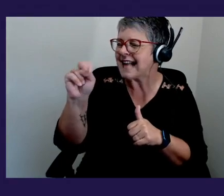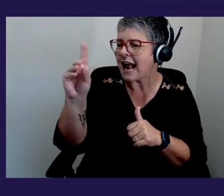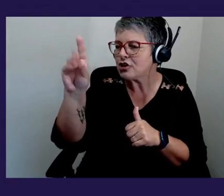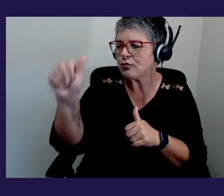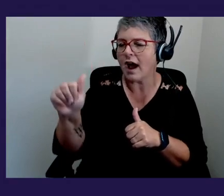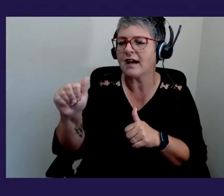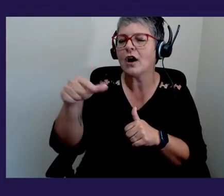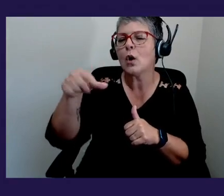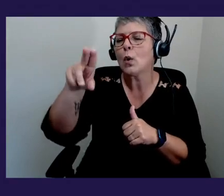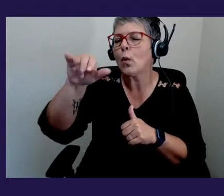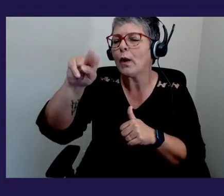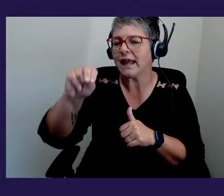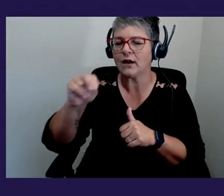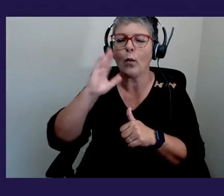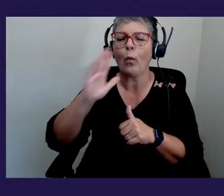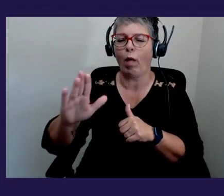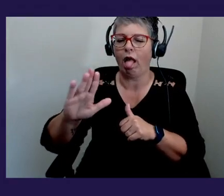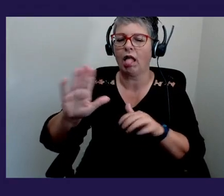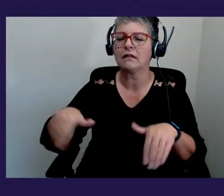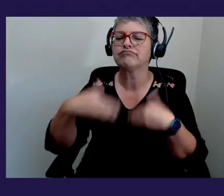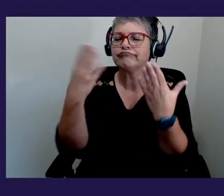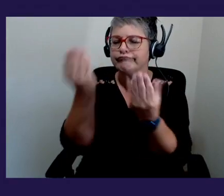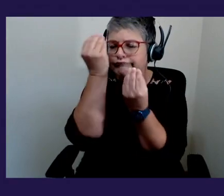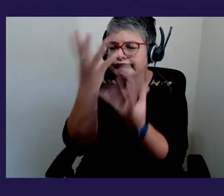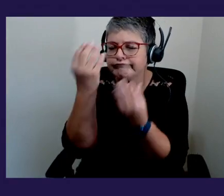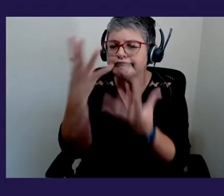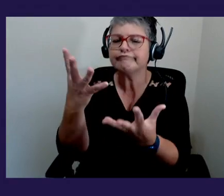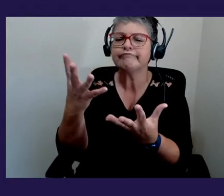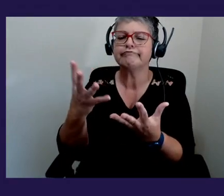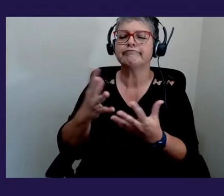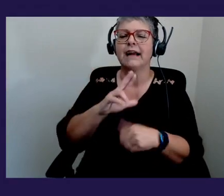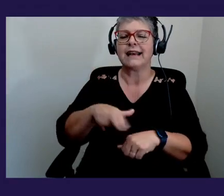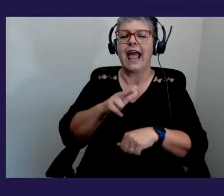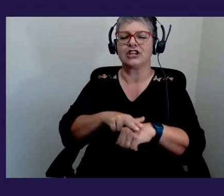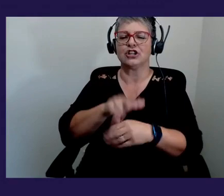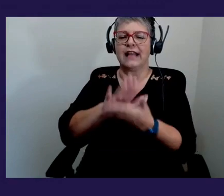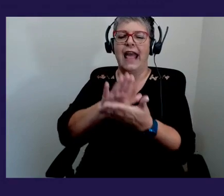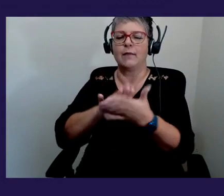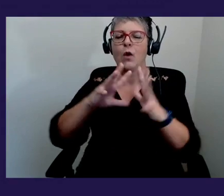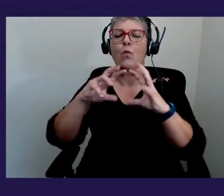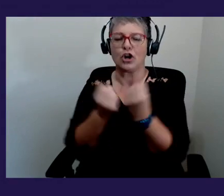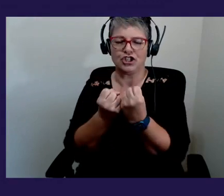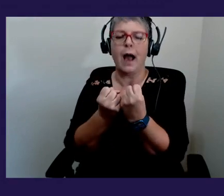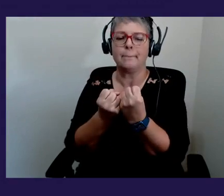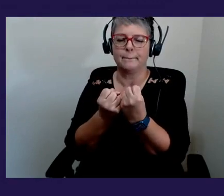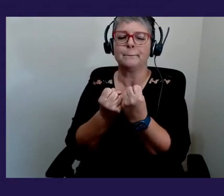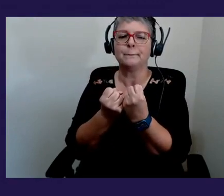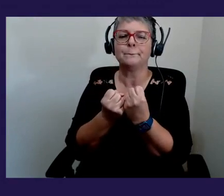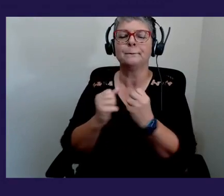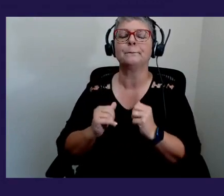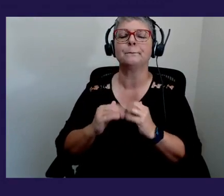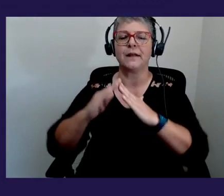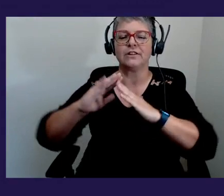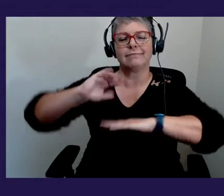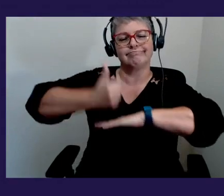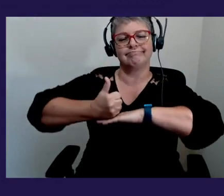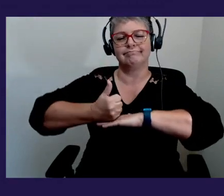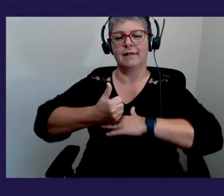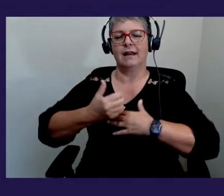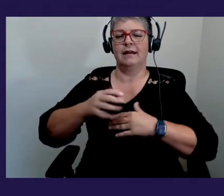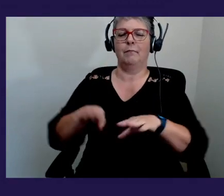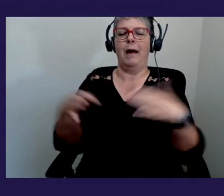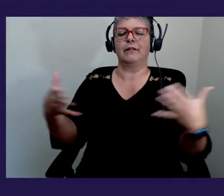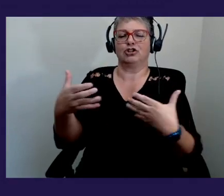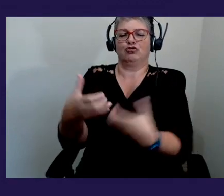Academies workshop entitled Building Public Trust in Public Health Emergency Preparedness and Response Science, as well as the